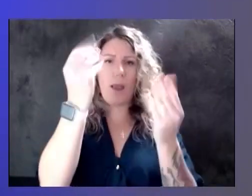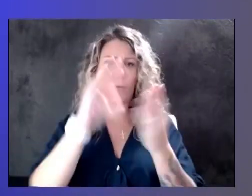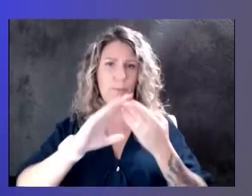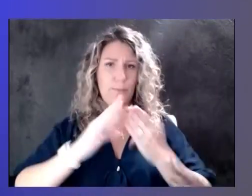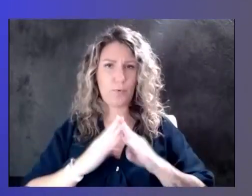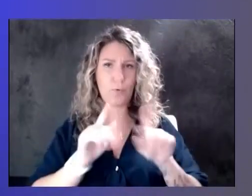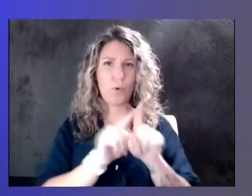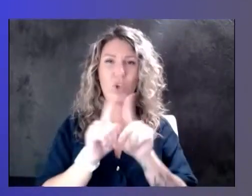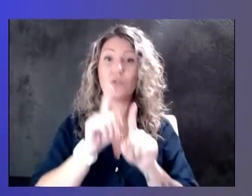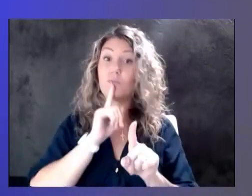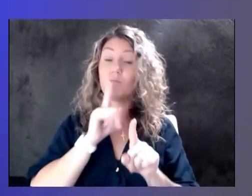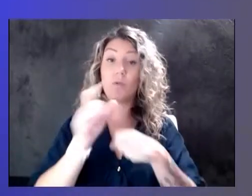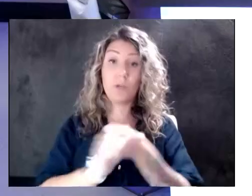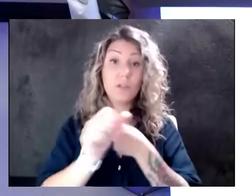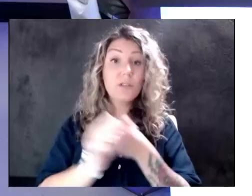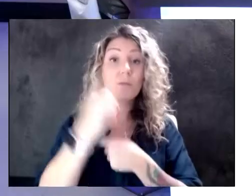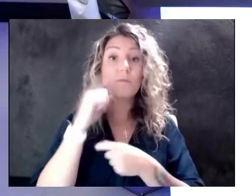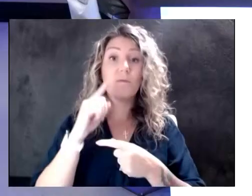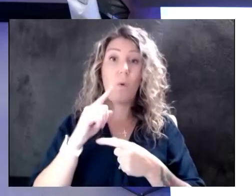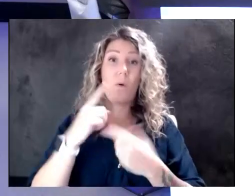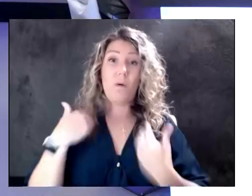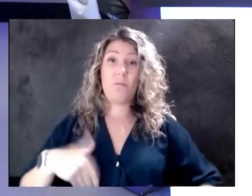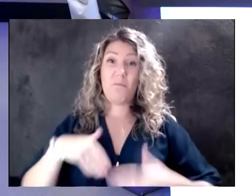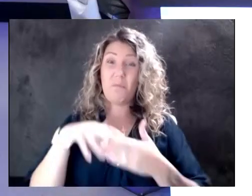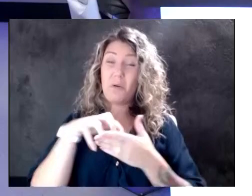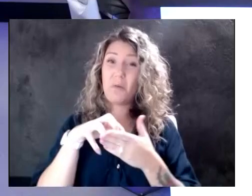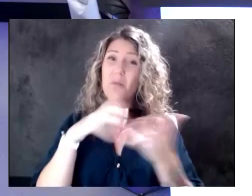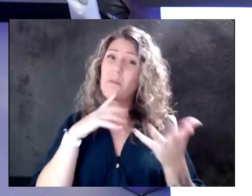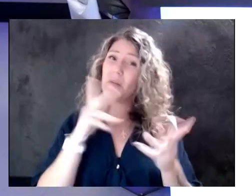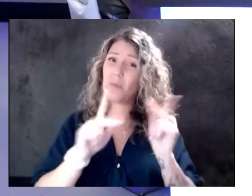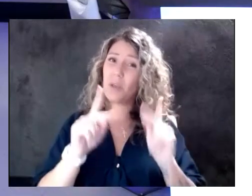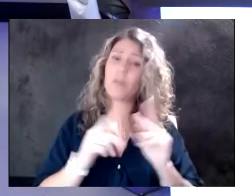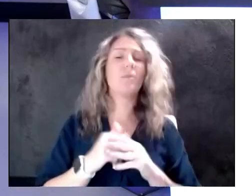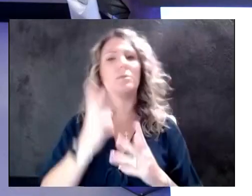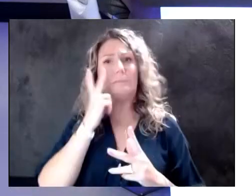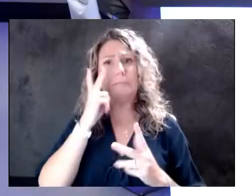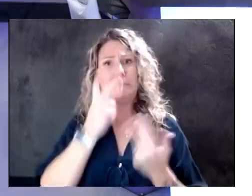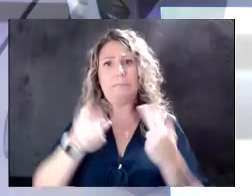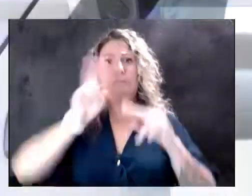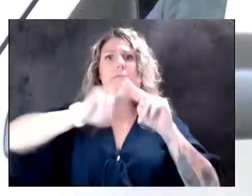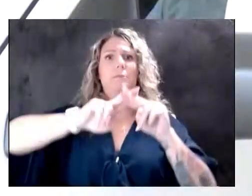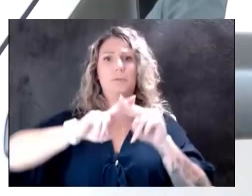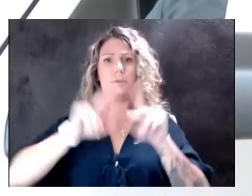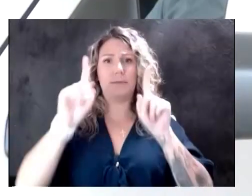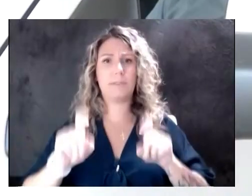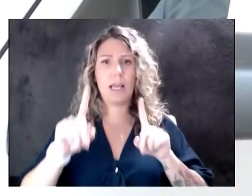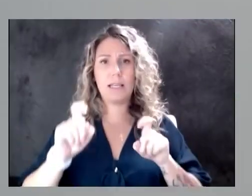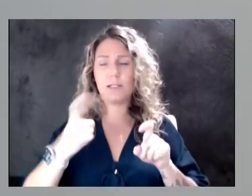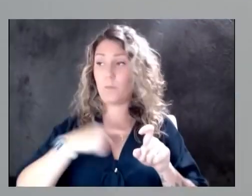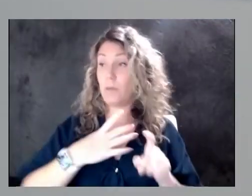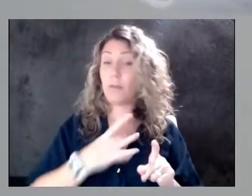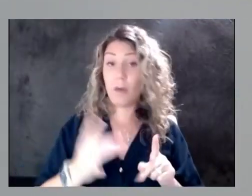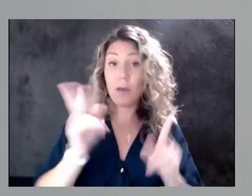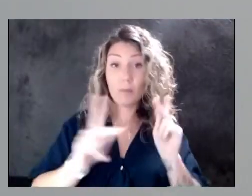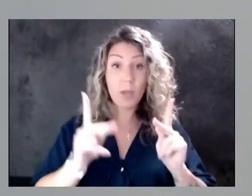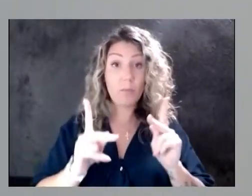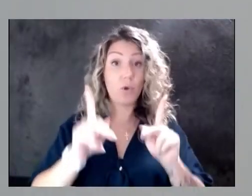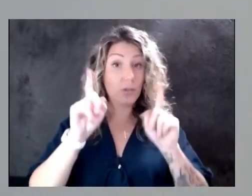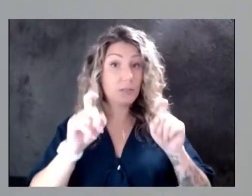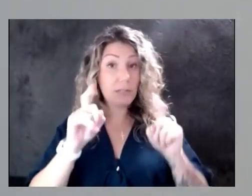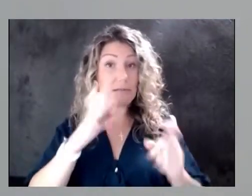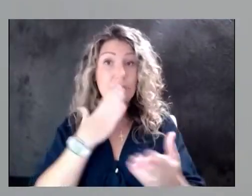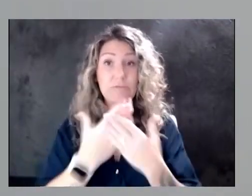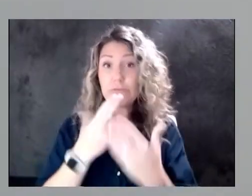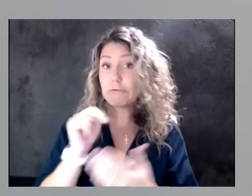dangerous for immunocompromised people. So when you see all this increase in testing, we like that people are getting tested. So that's good news. We don't like